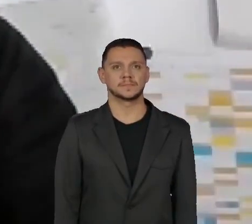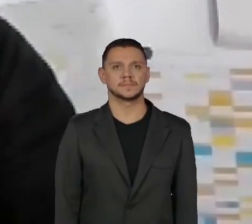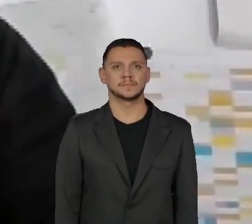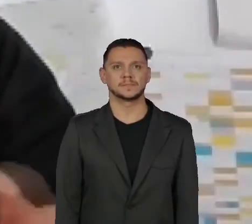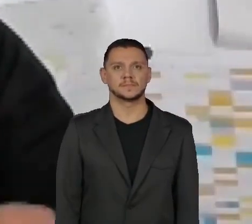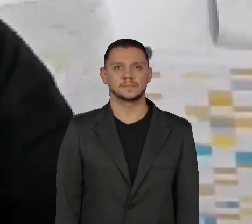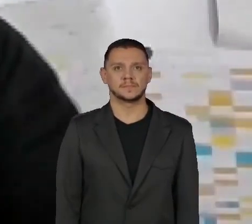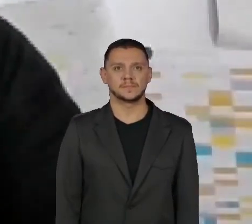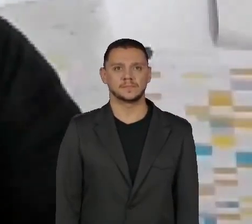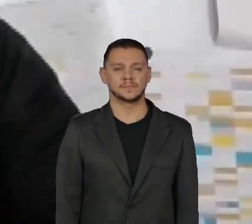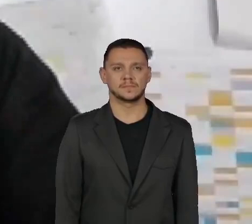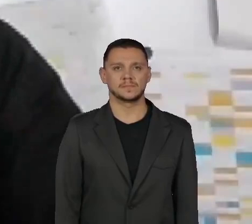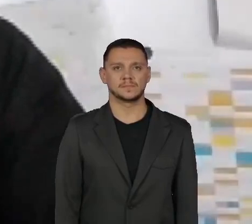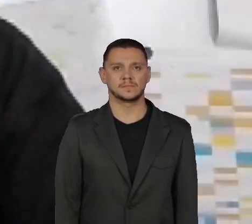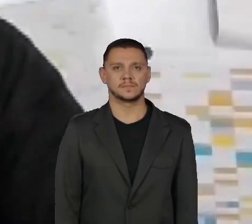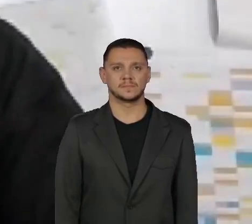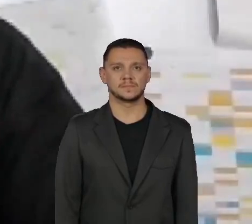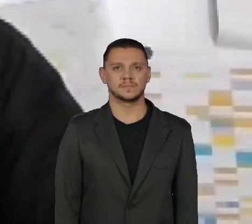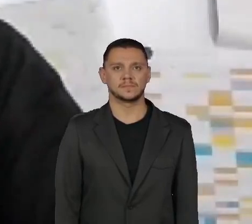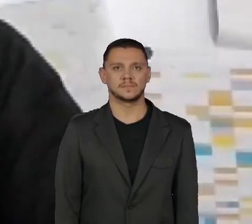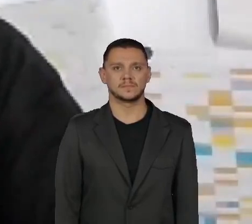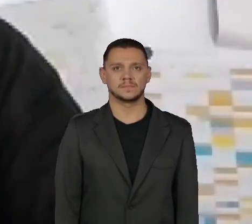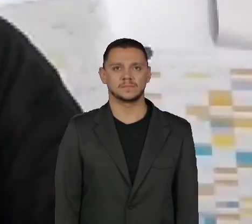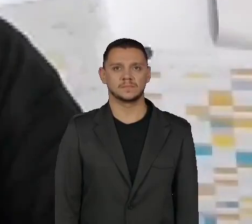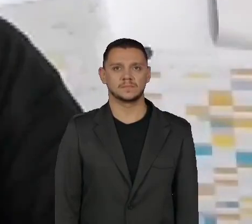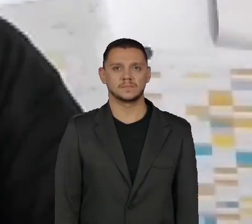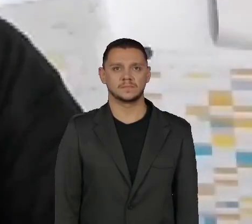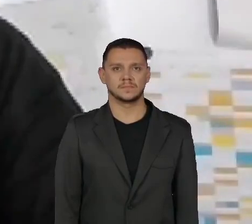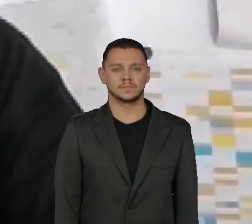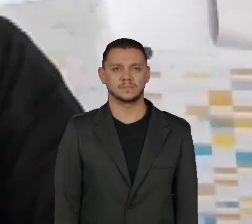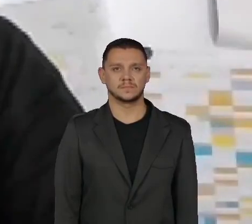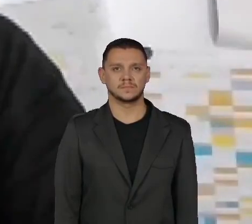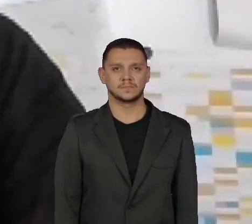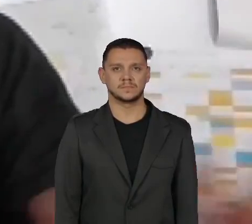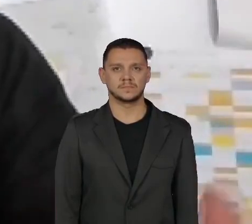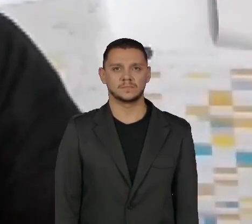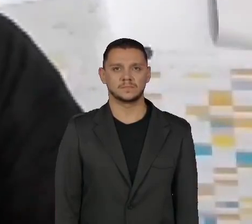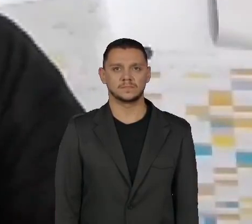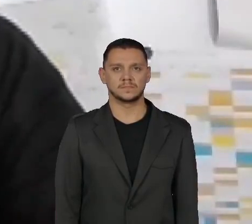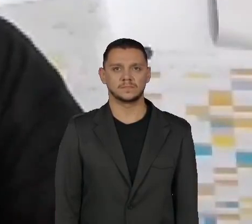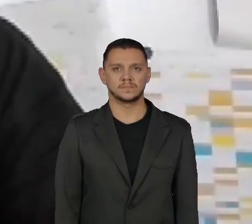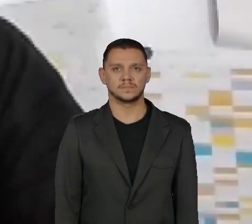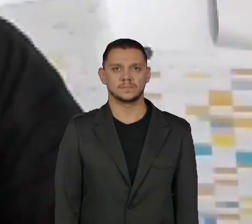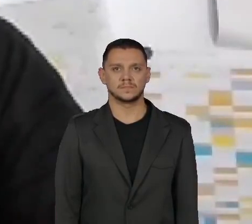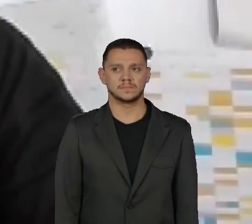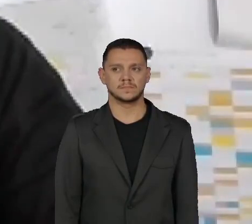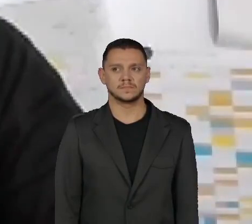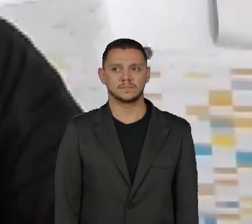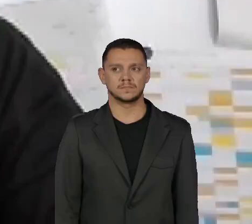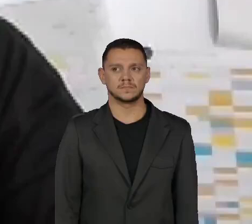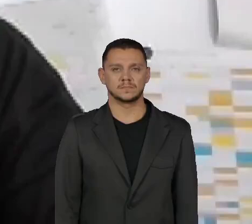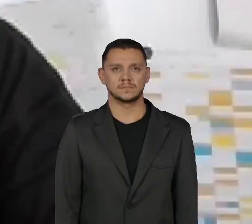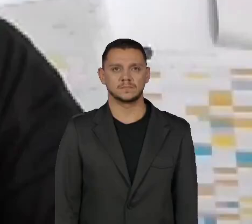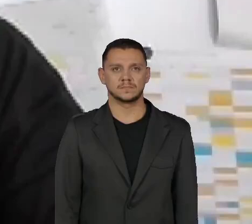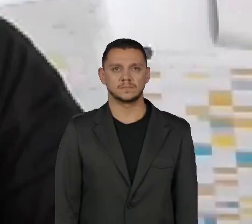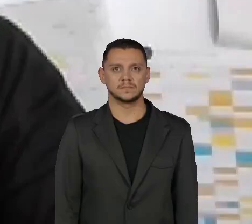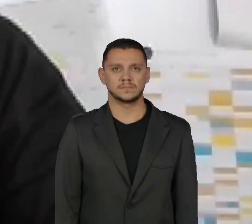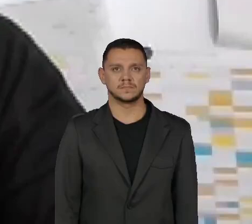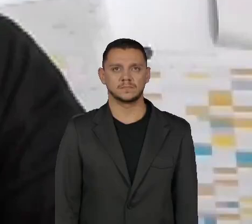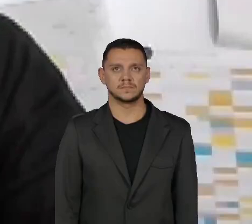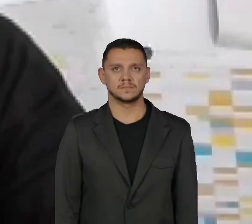place, in a very few square kilometers. The needs are unprecedented. We have